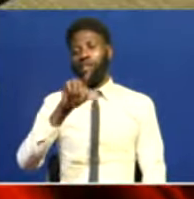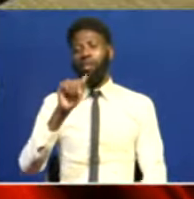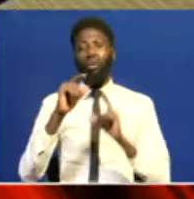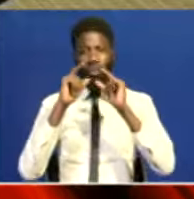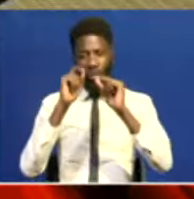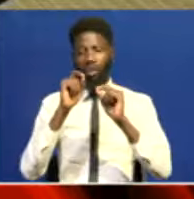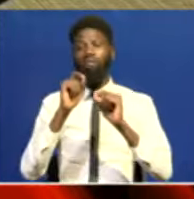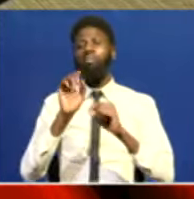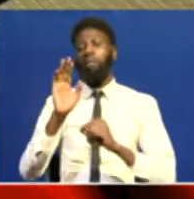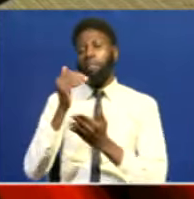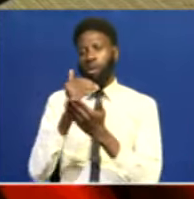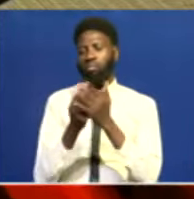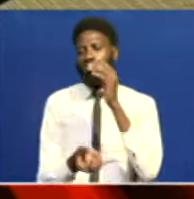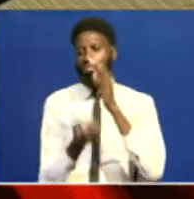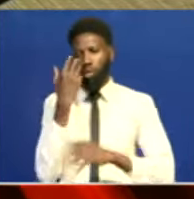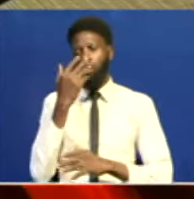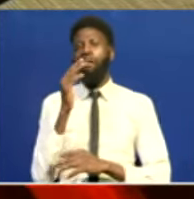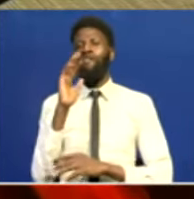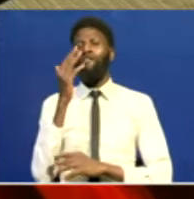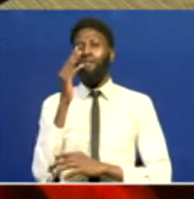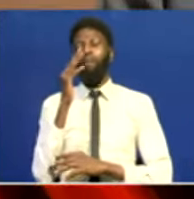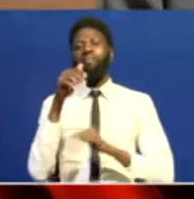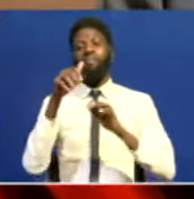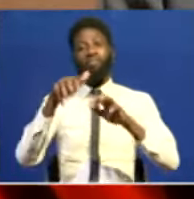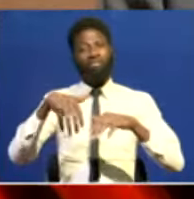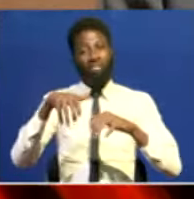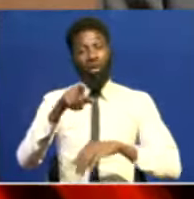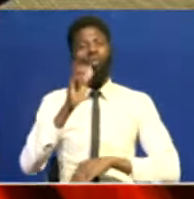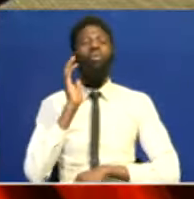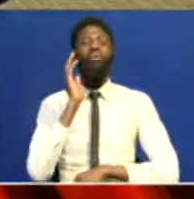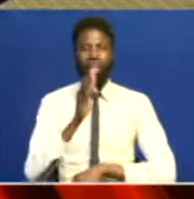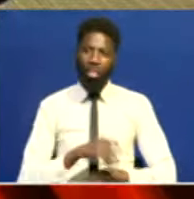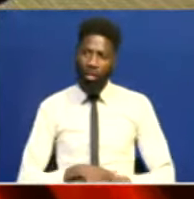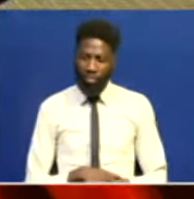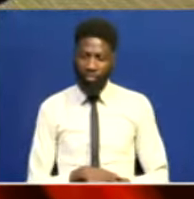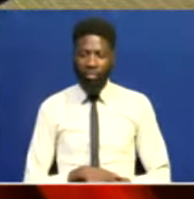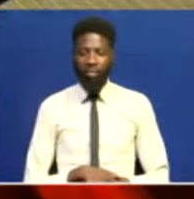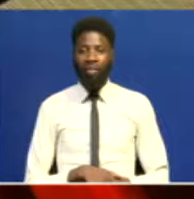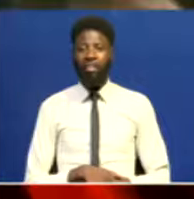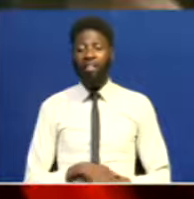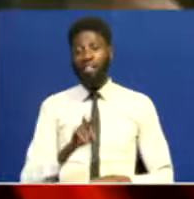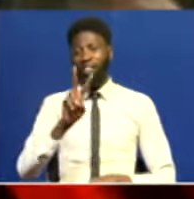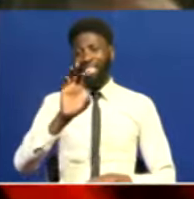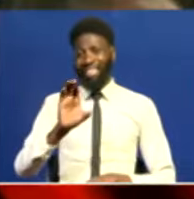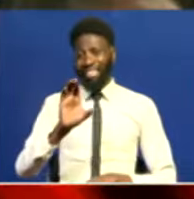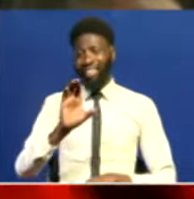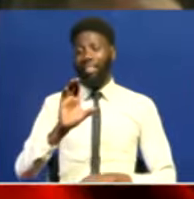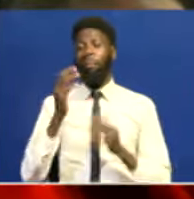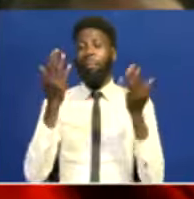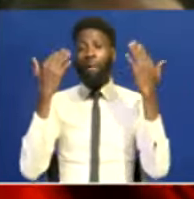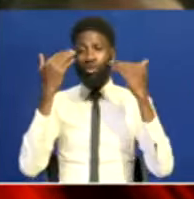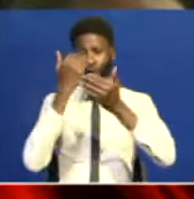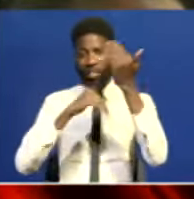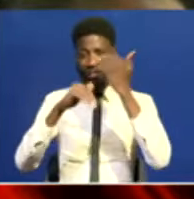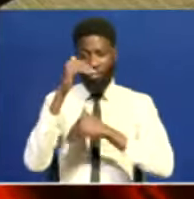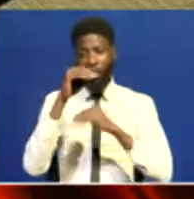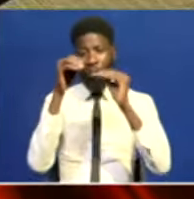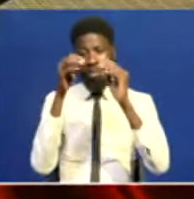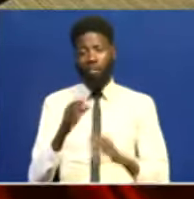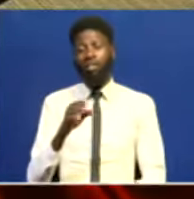forestry. Meru University of Science and Technology Vice Chancellor Professor Romanus Odhiambo urged residents